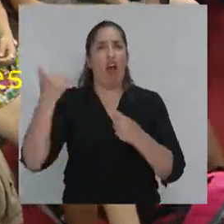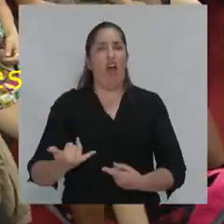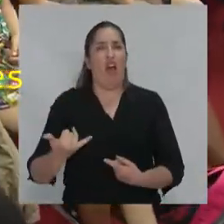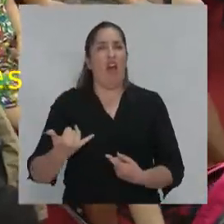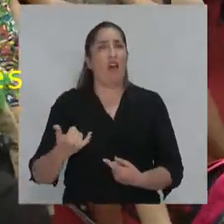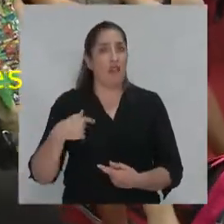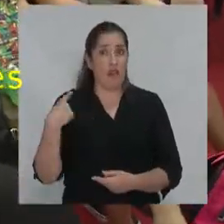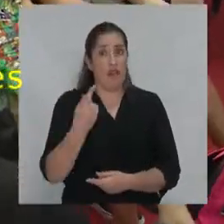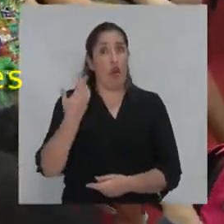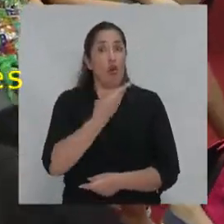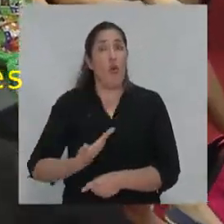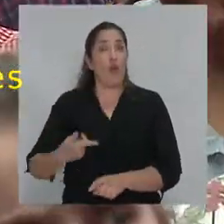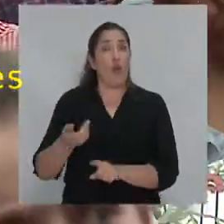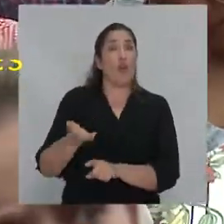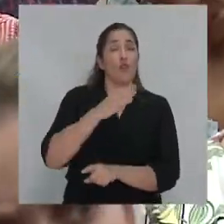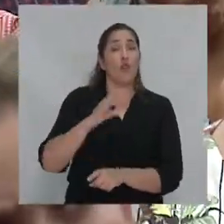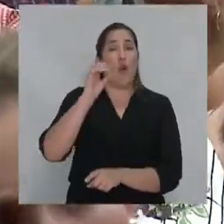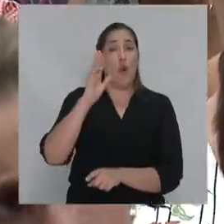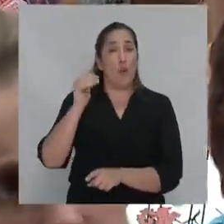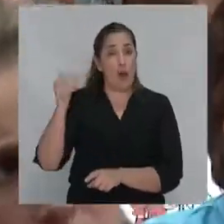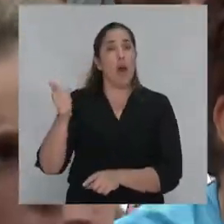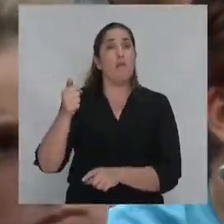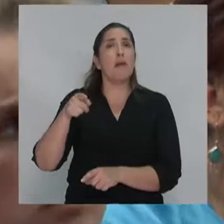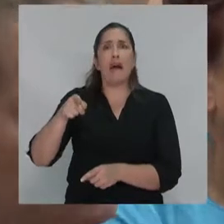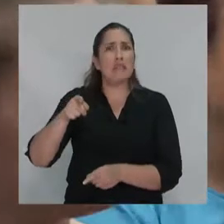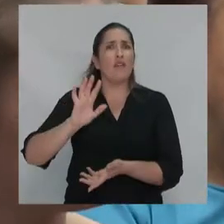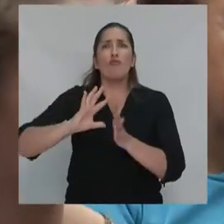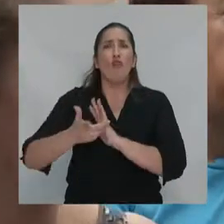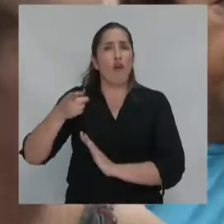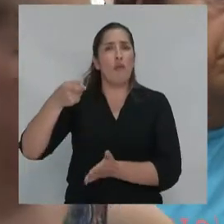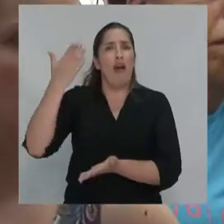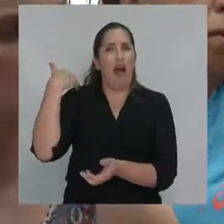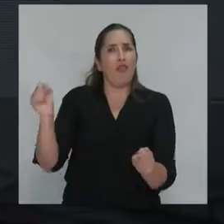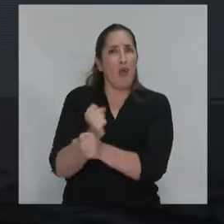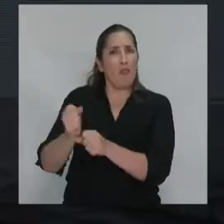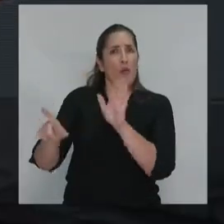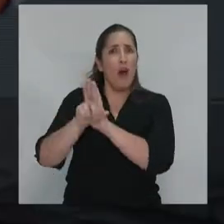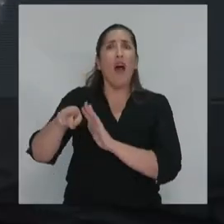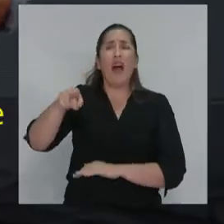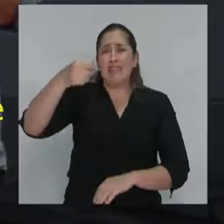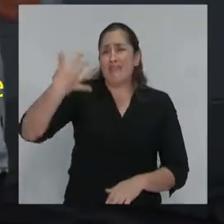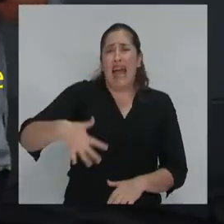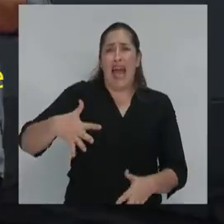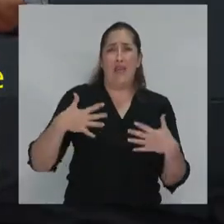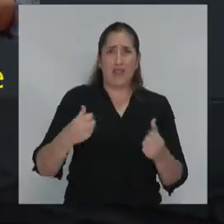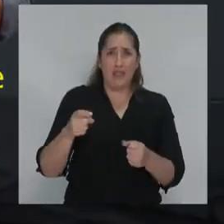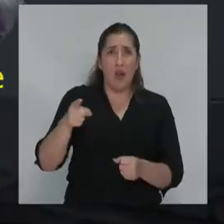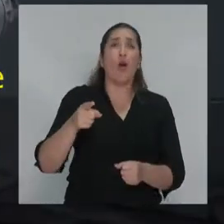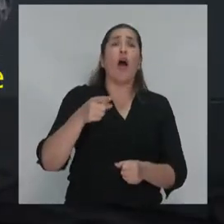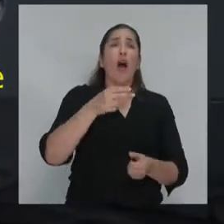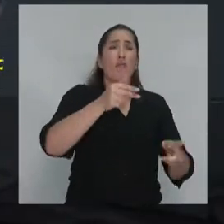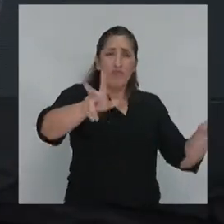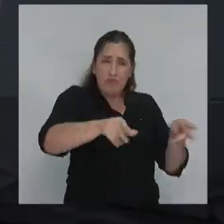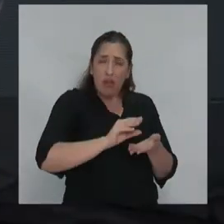We have the most expensive health care in the world. Twenty percent of gross domestic product on health care. And yet most of us don't have